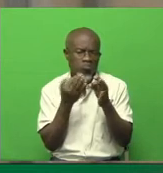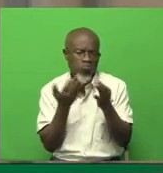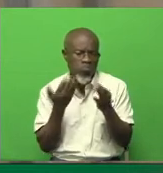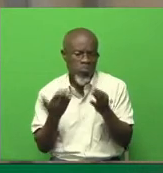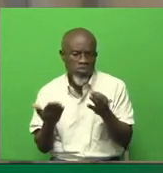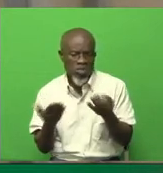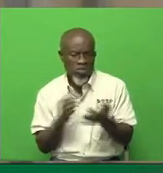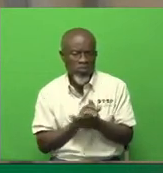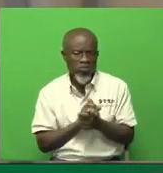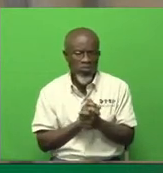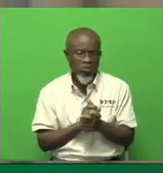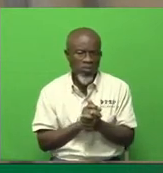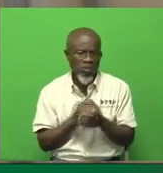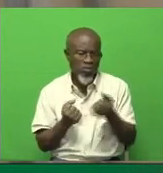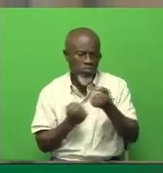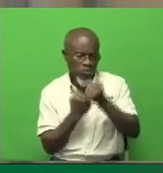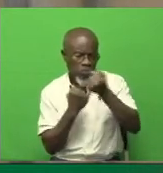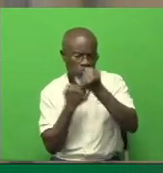classroom